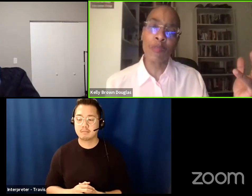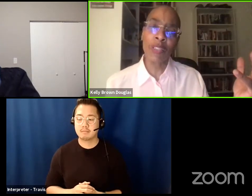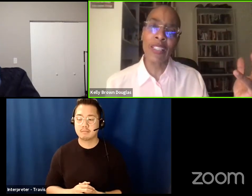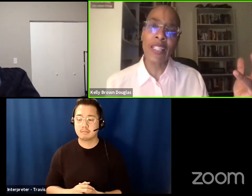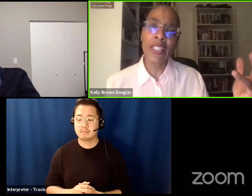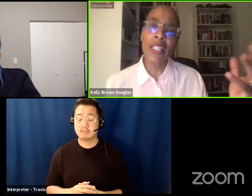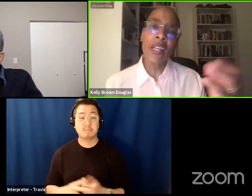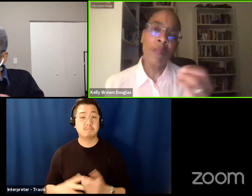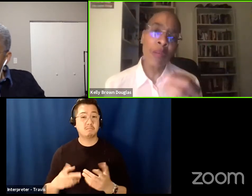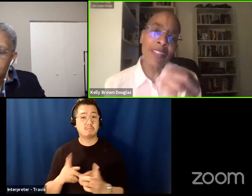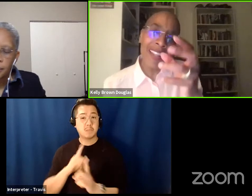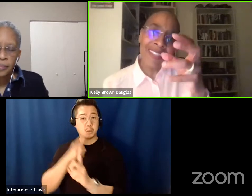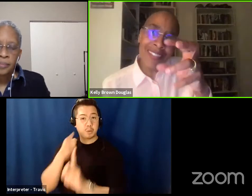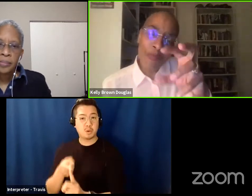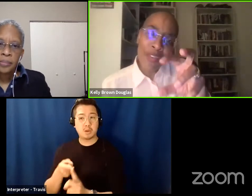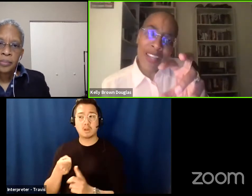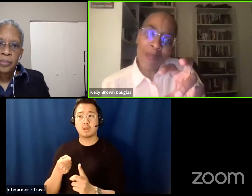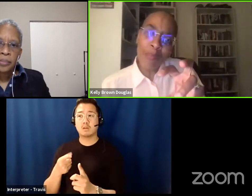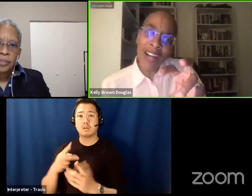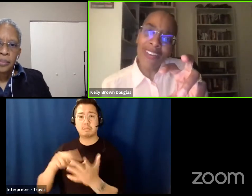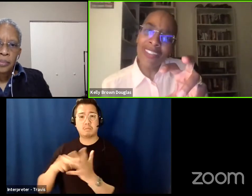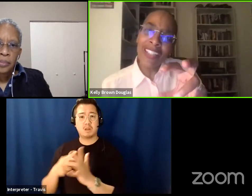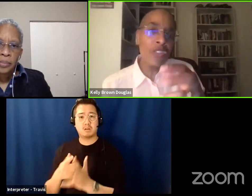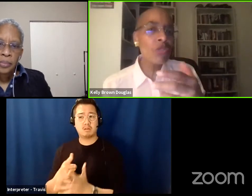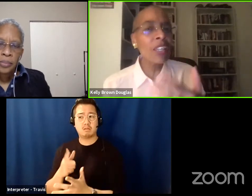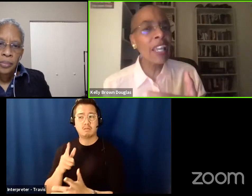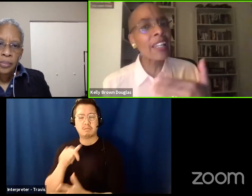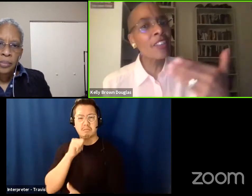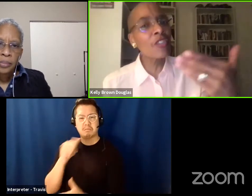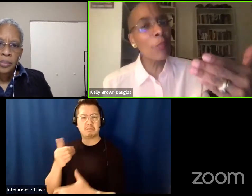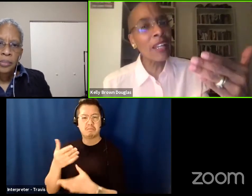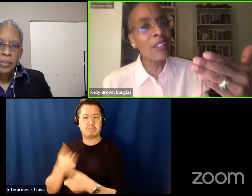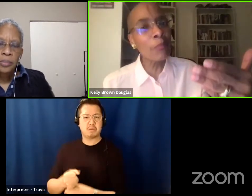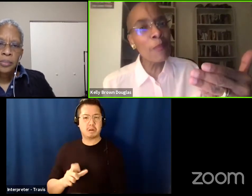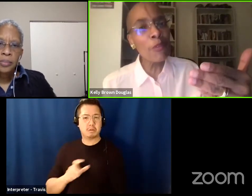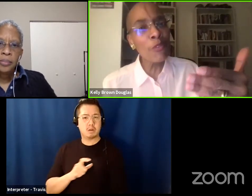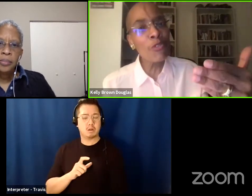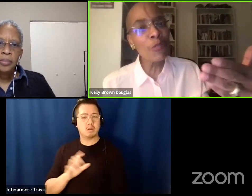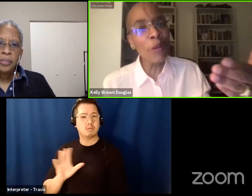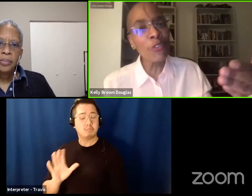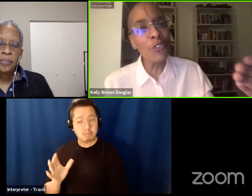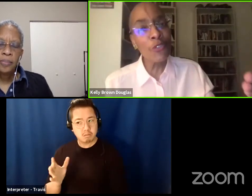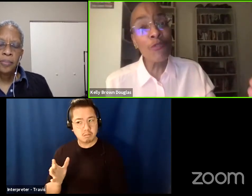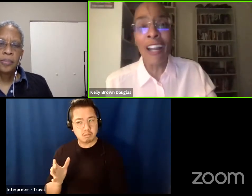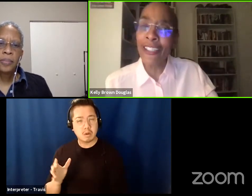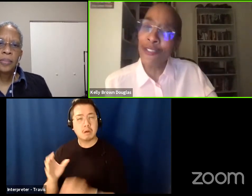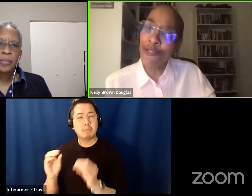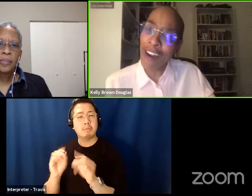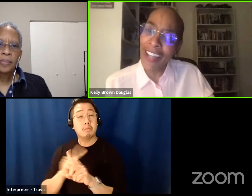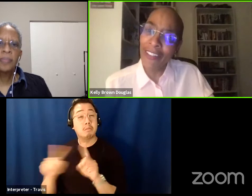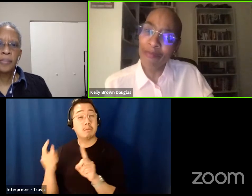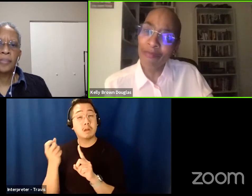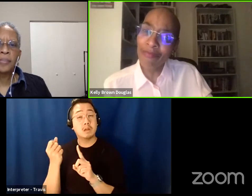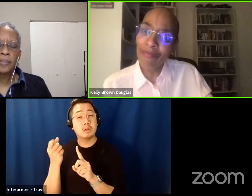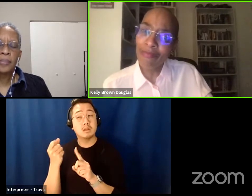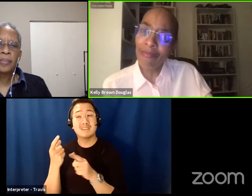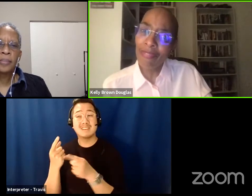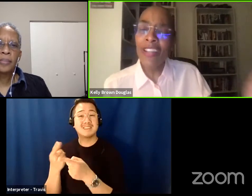distrust of the police, but that's something about, you know, you can't expect people who are supposed to do right to do